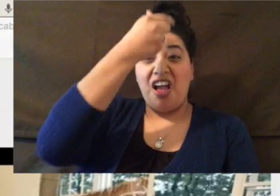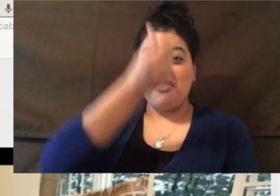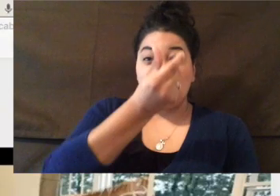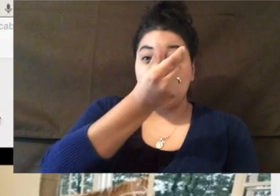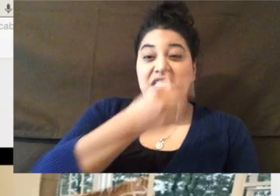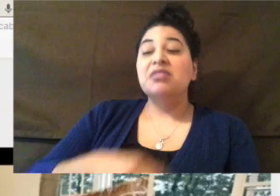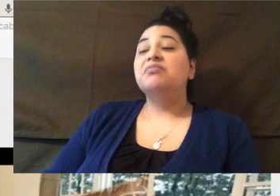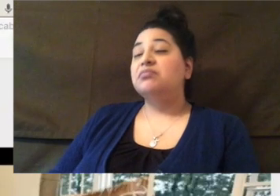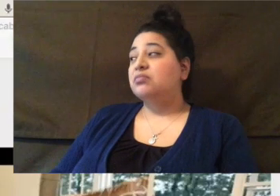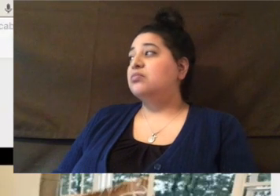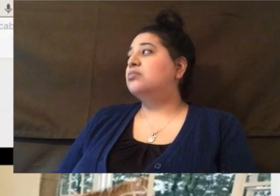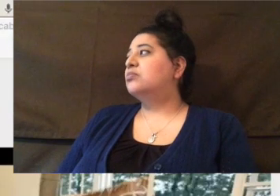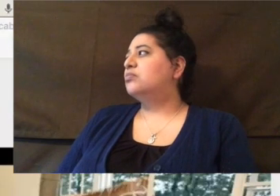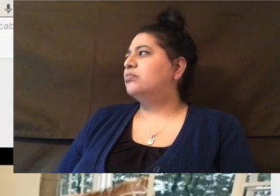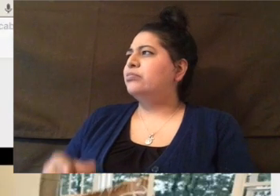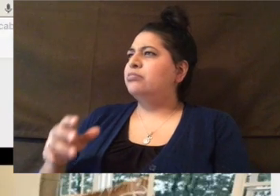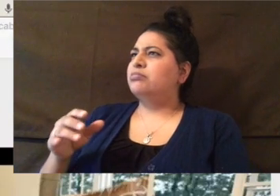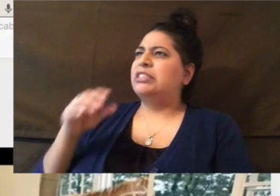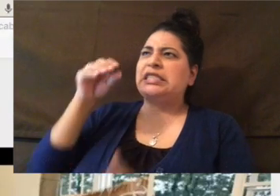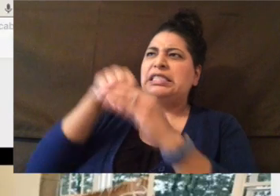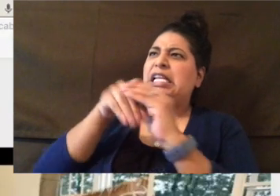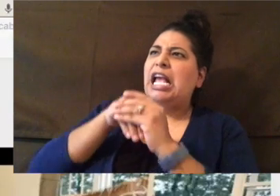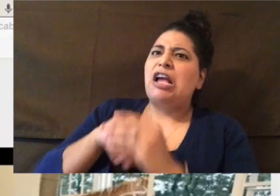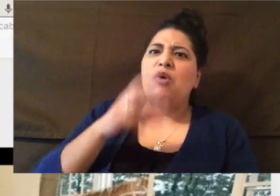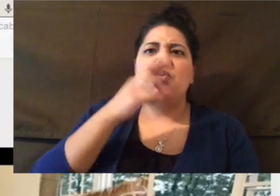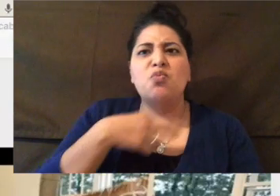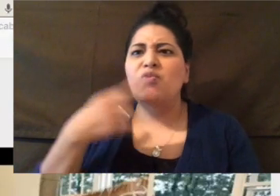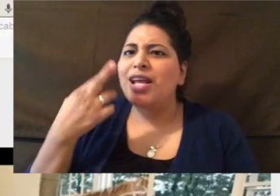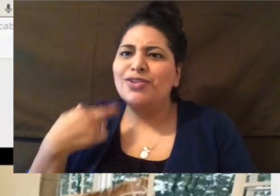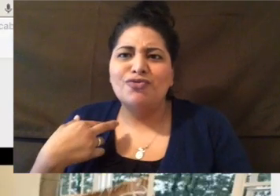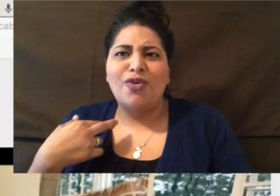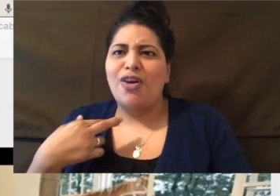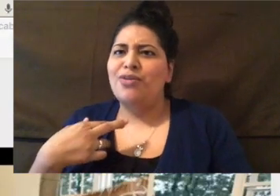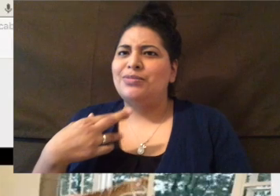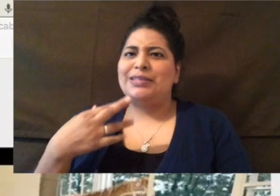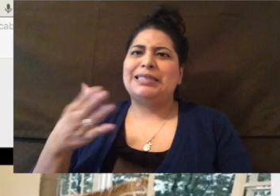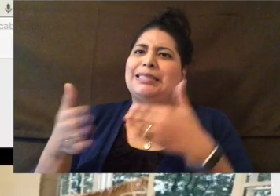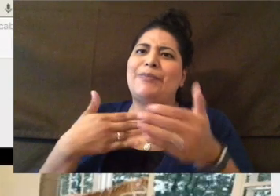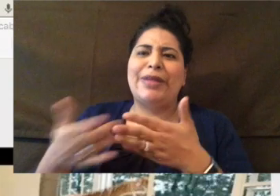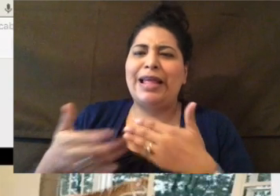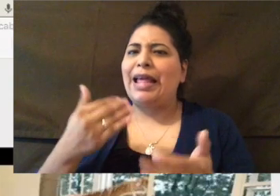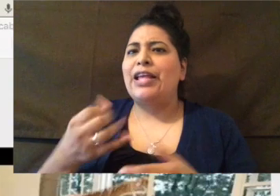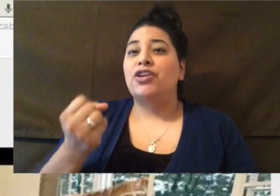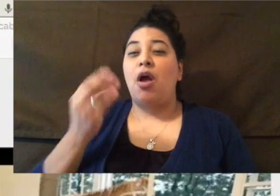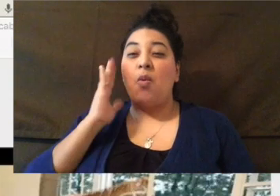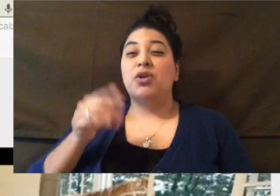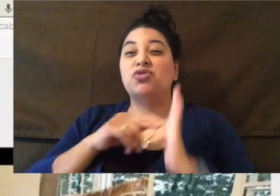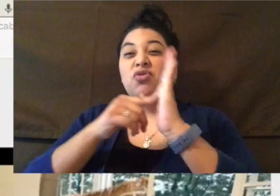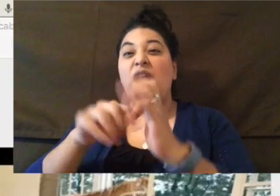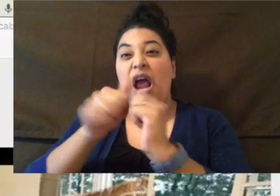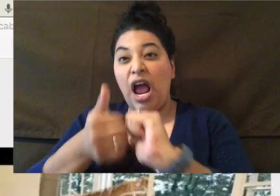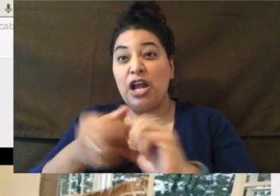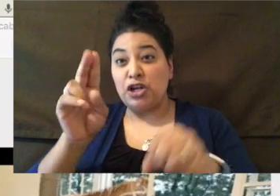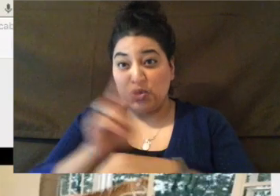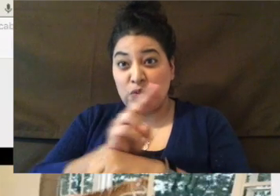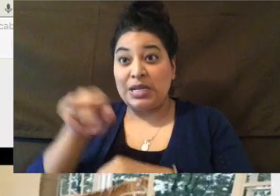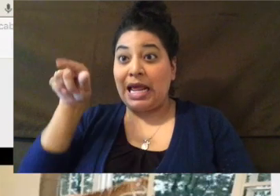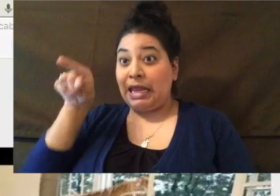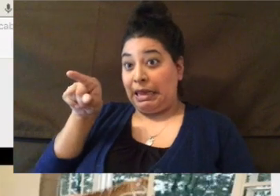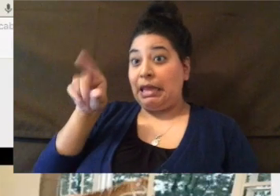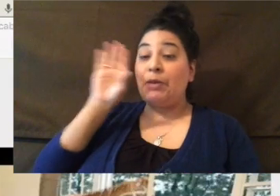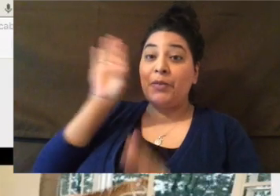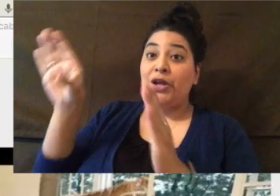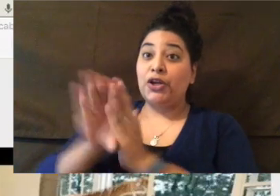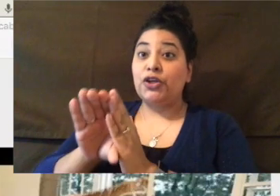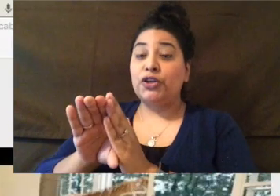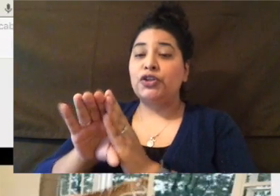giraffes in a little restaurant or something. And so I'm going to show you how to use this picture to do See, Think,